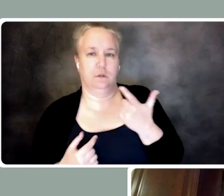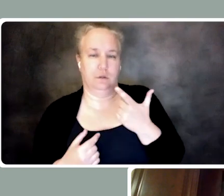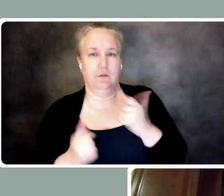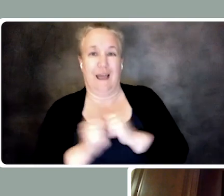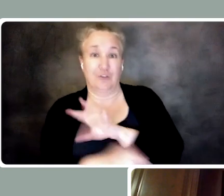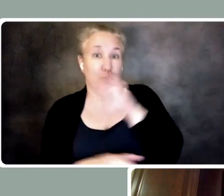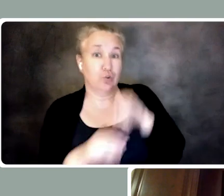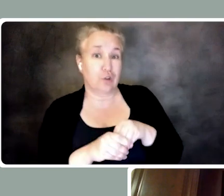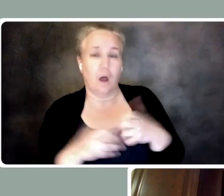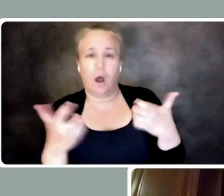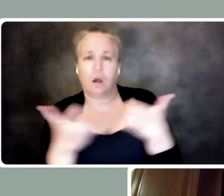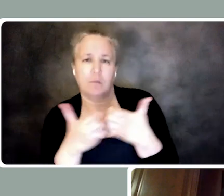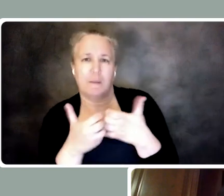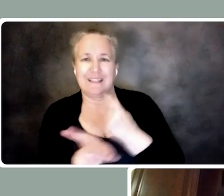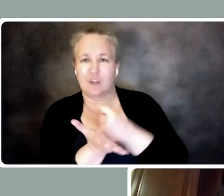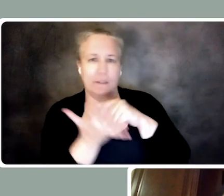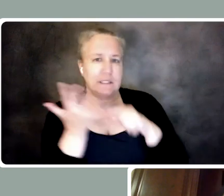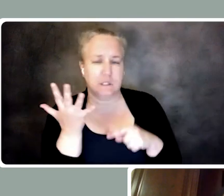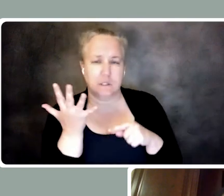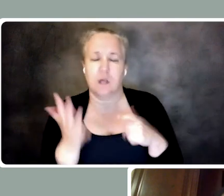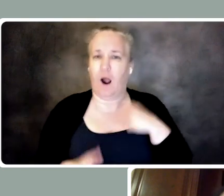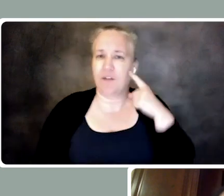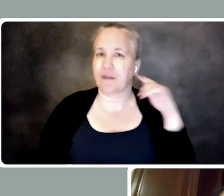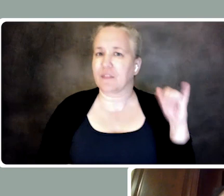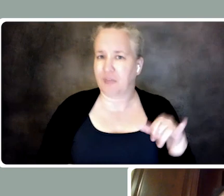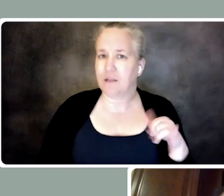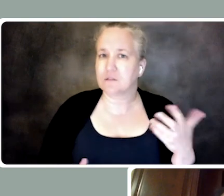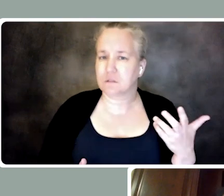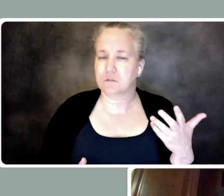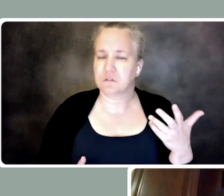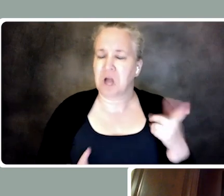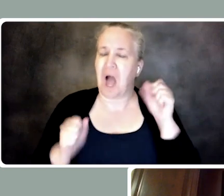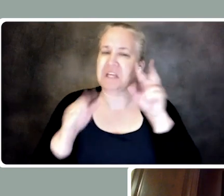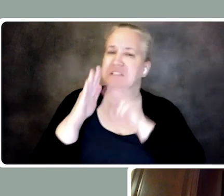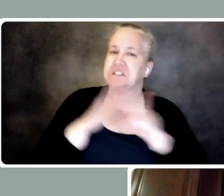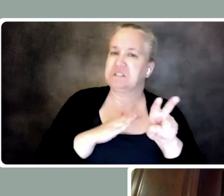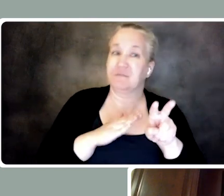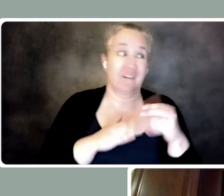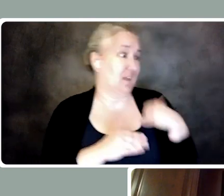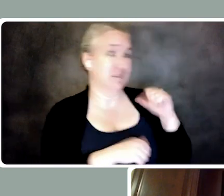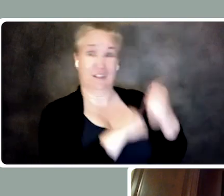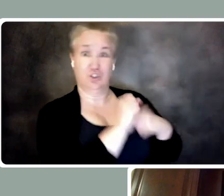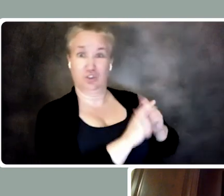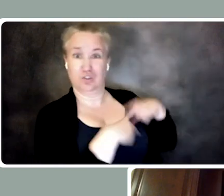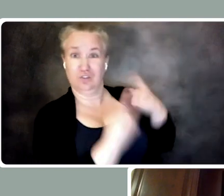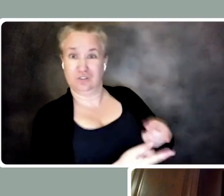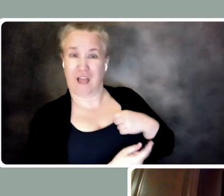complementary therapies. Those are all important things that I think I can see, even in the last 10 years since I've been doing